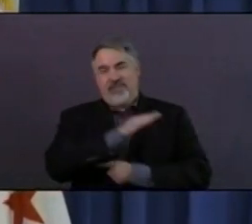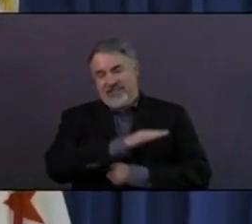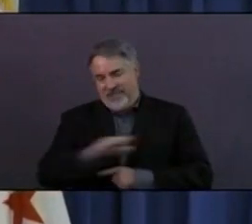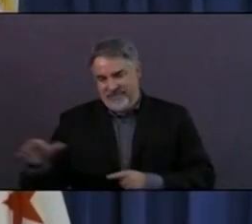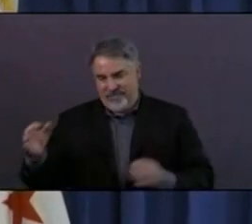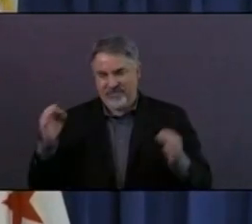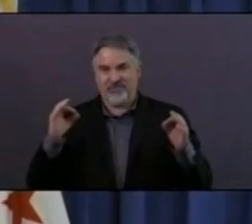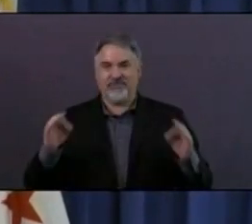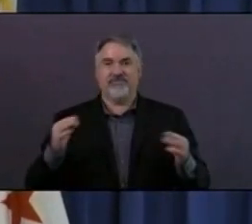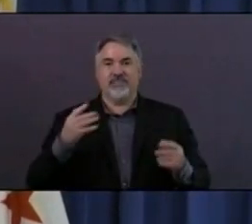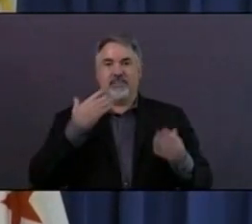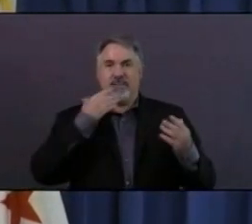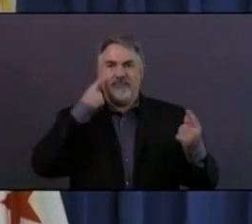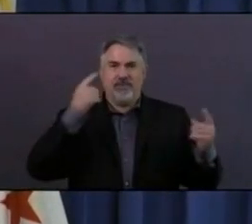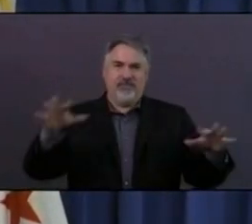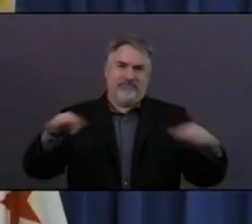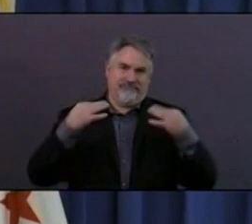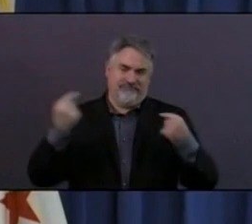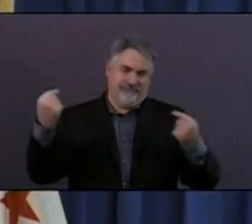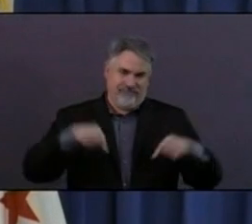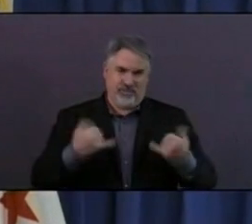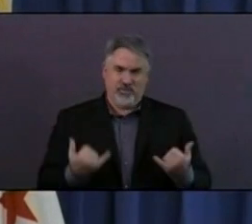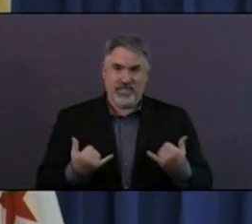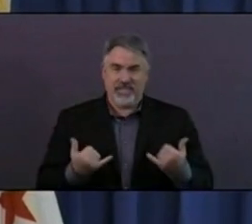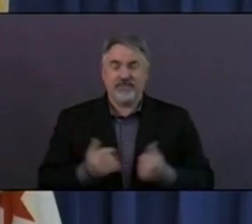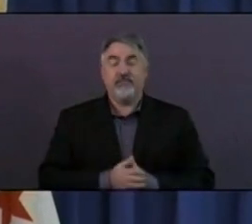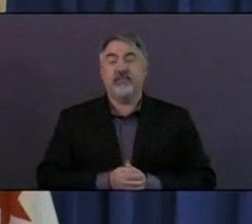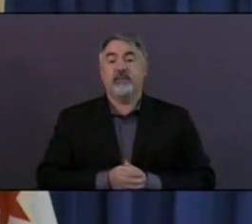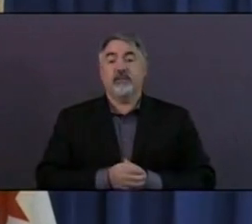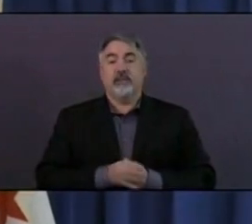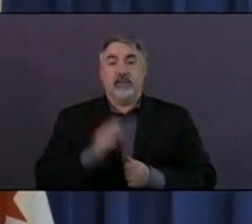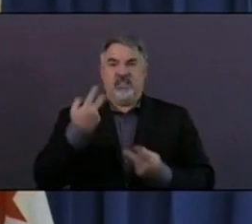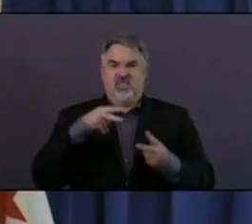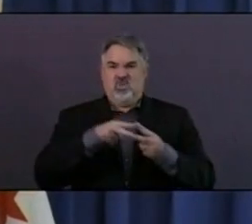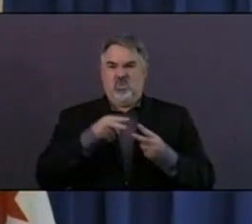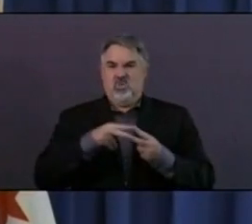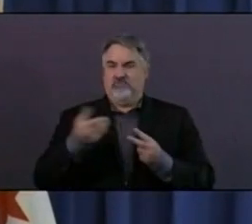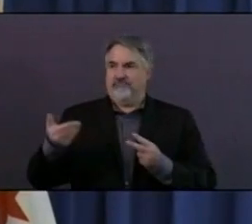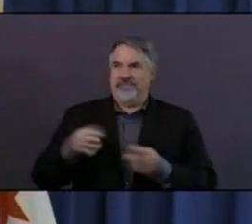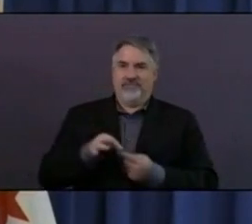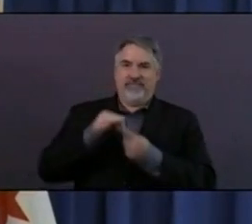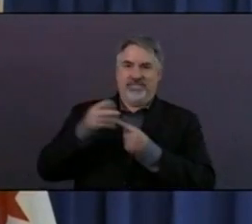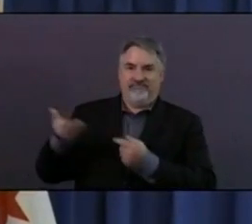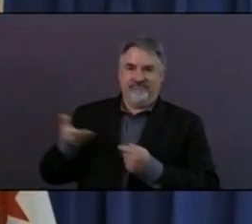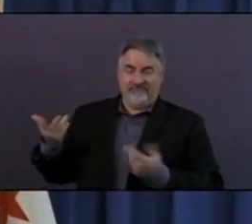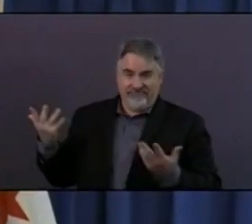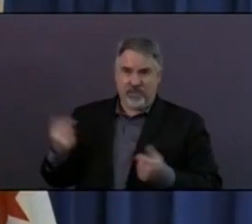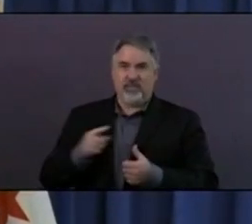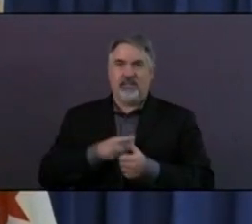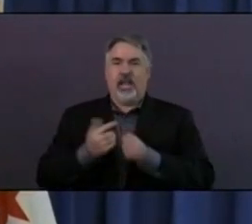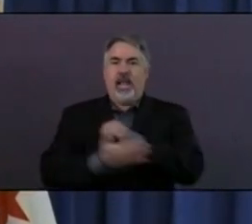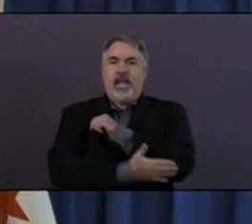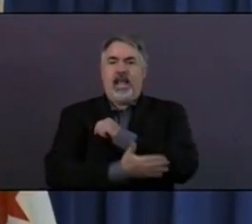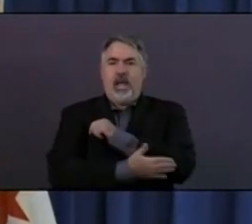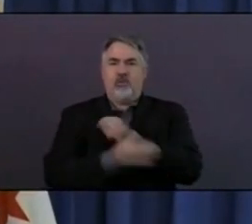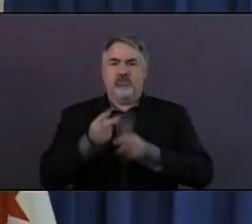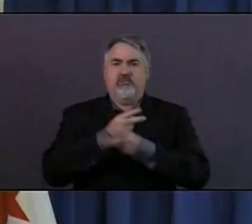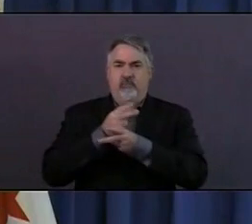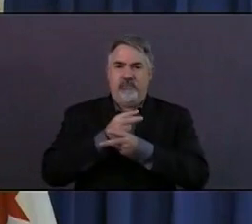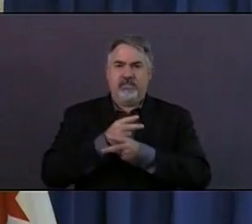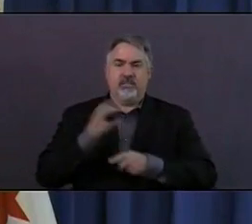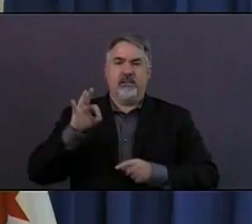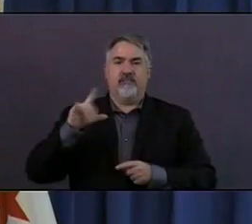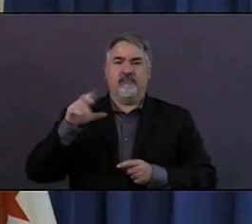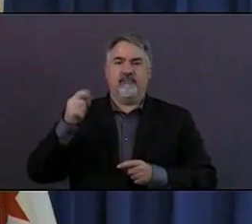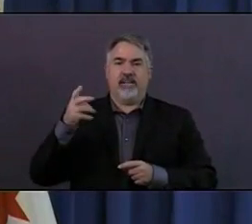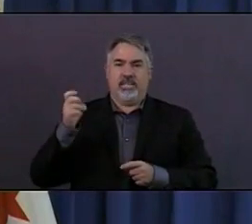is directing millions of dollars in federal stimulus funding for child care assistance. Workers eligible are healthcare workers, first